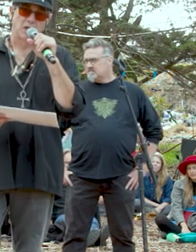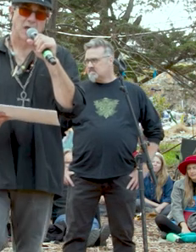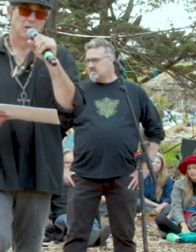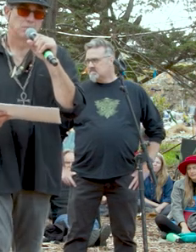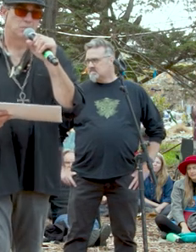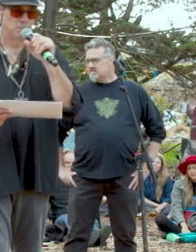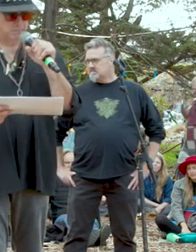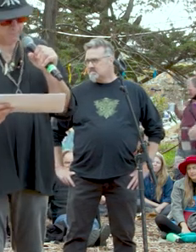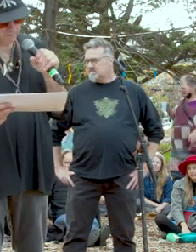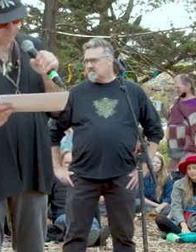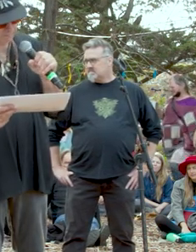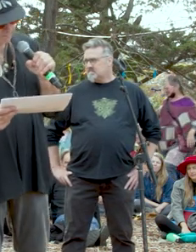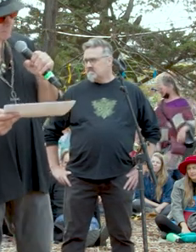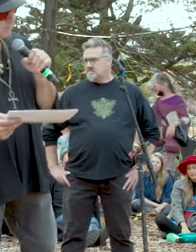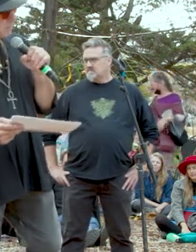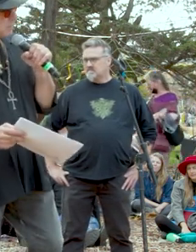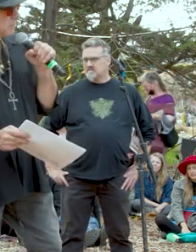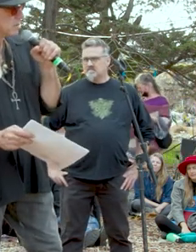Johnny McCallum,